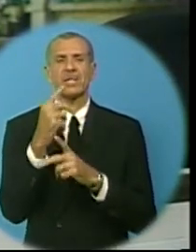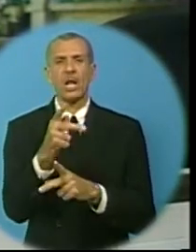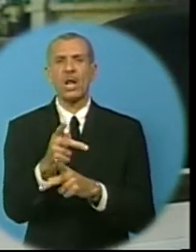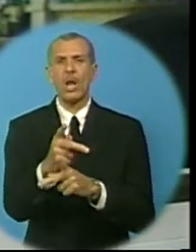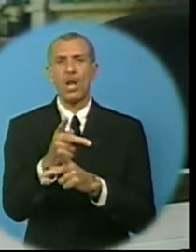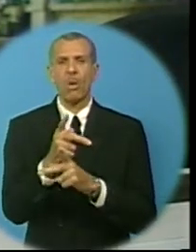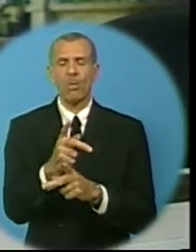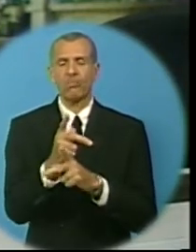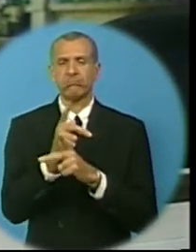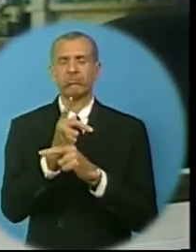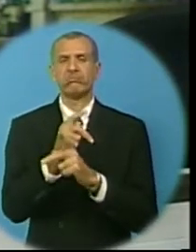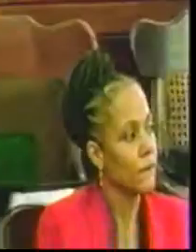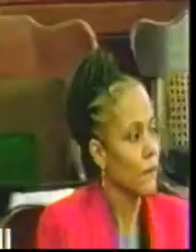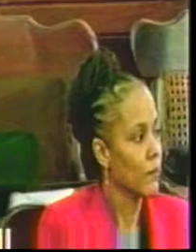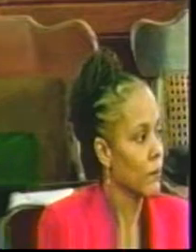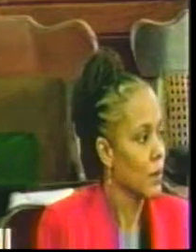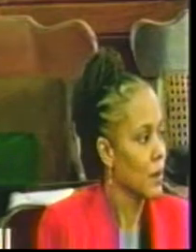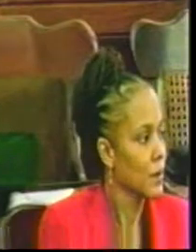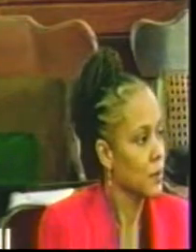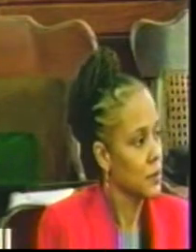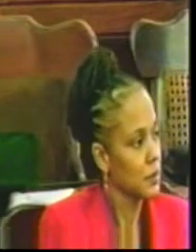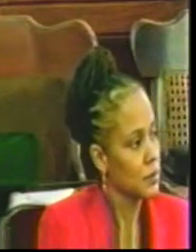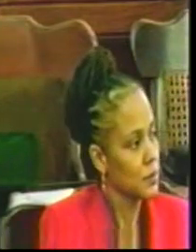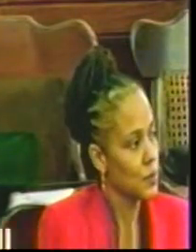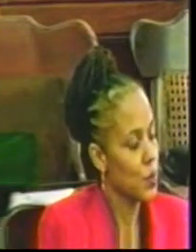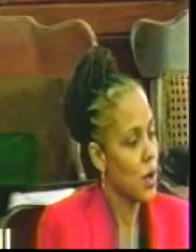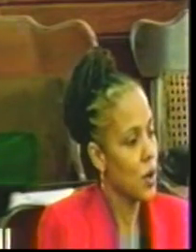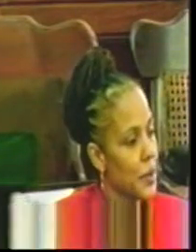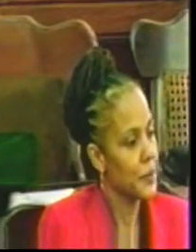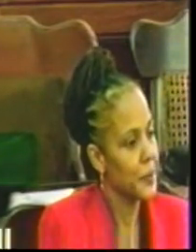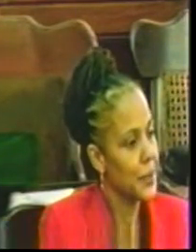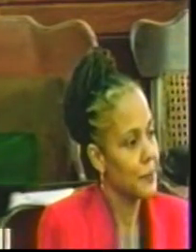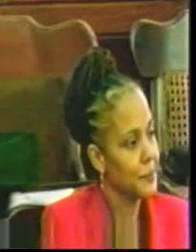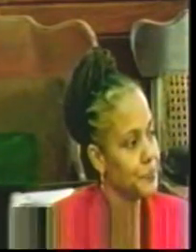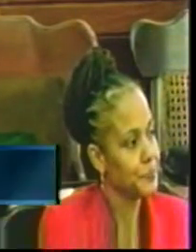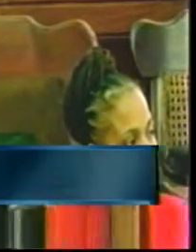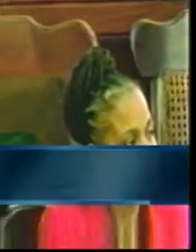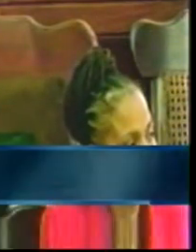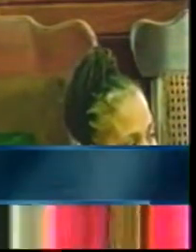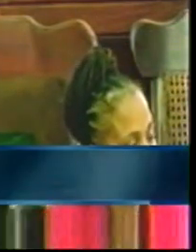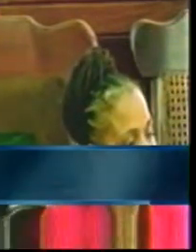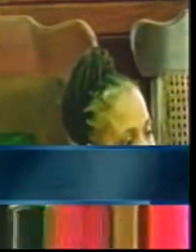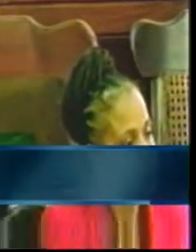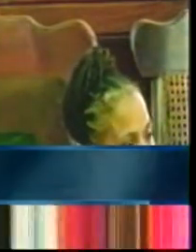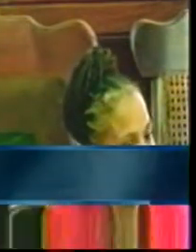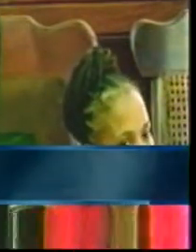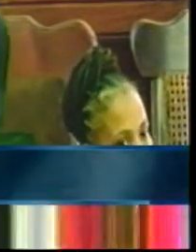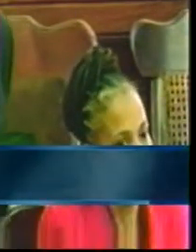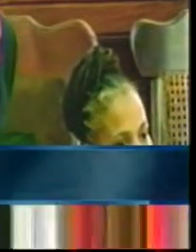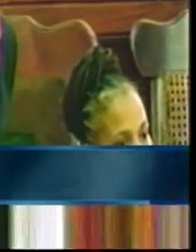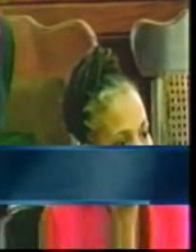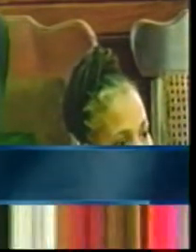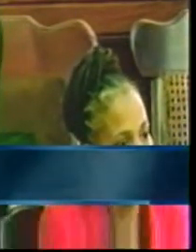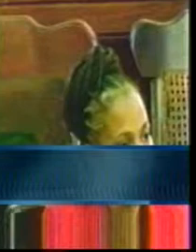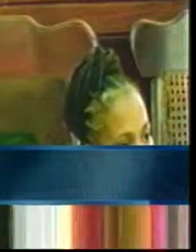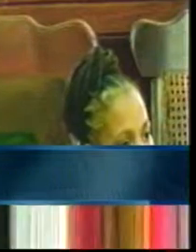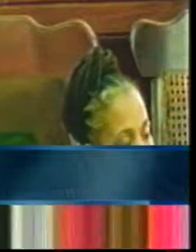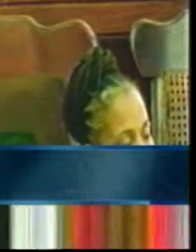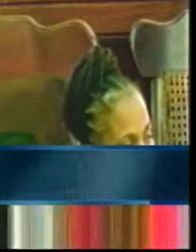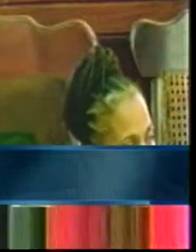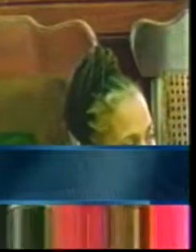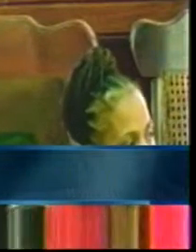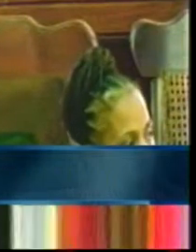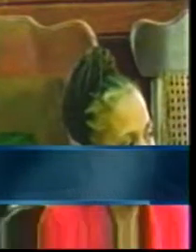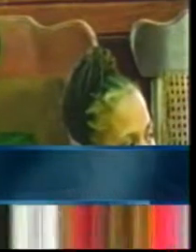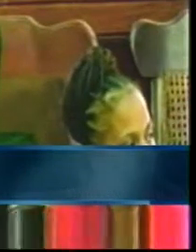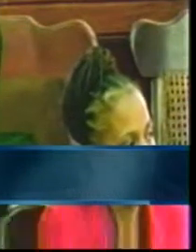loans. The minister needs to report to the country why that $100 million policy-based loan has